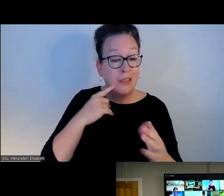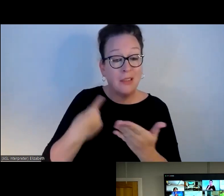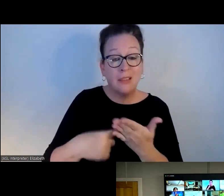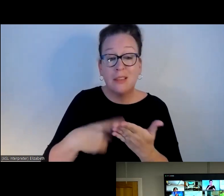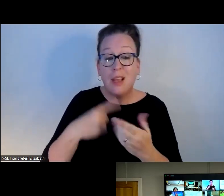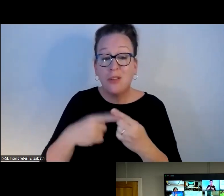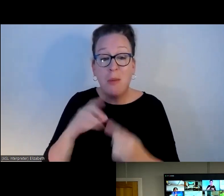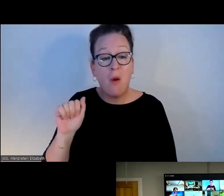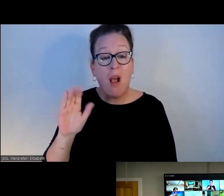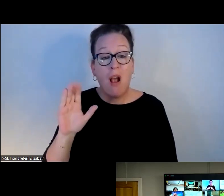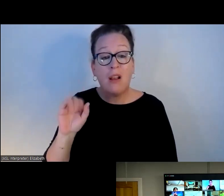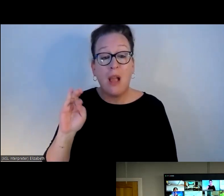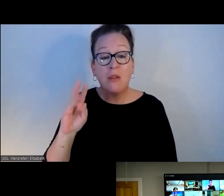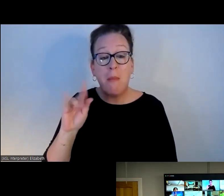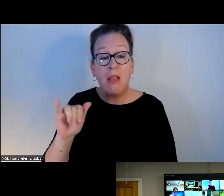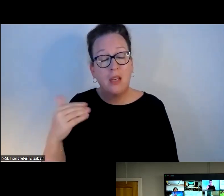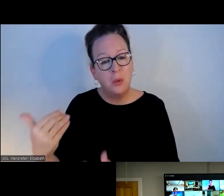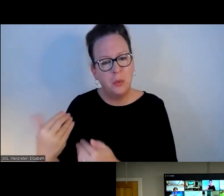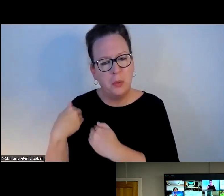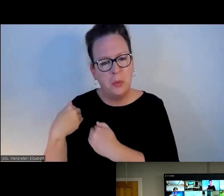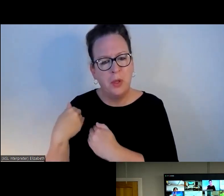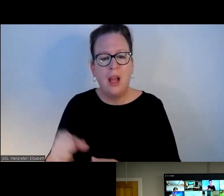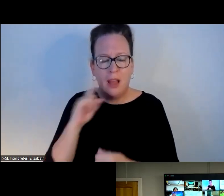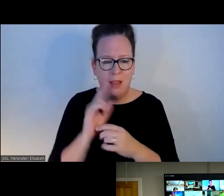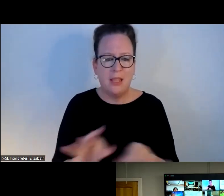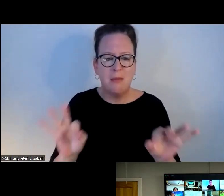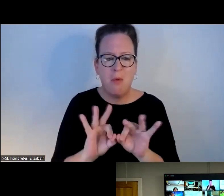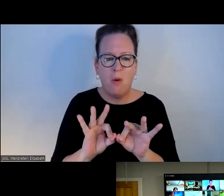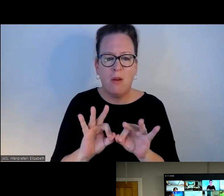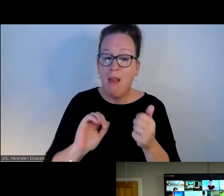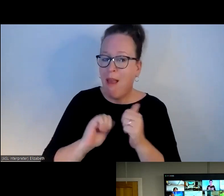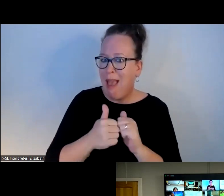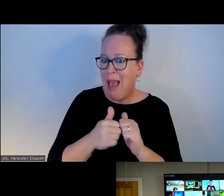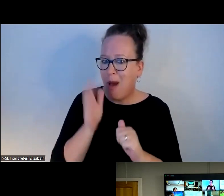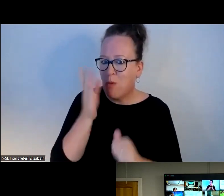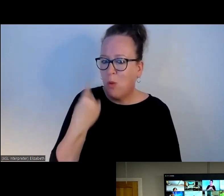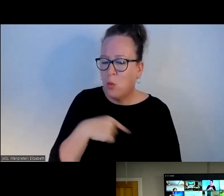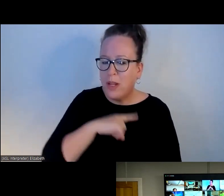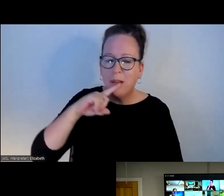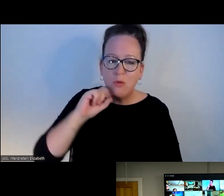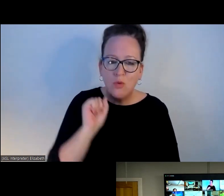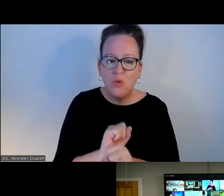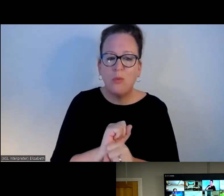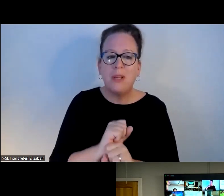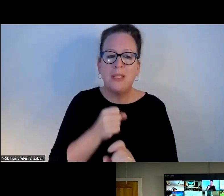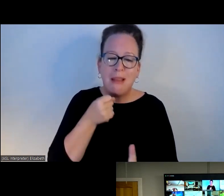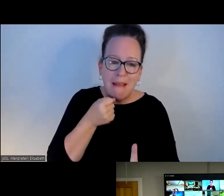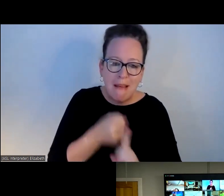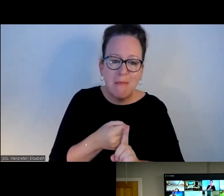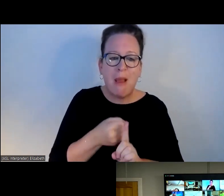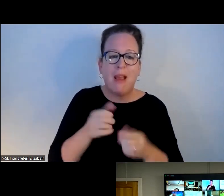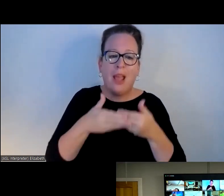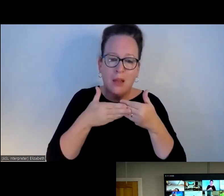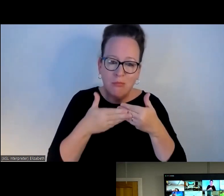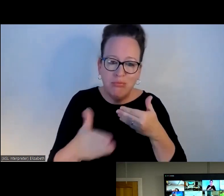here. How are we going to actually make the impact and move things forward after we've